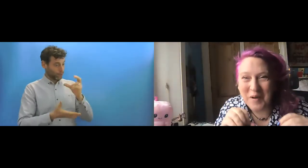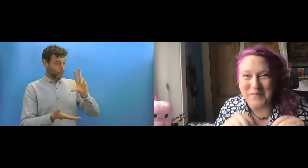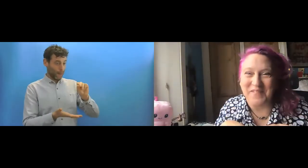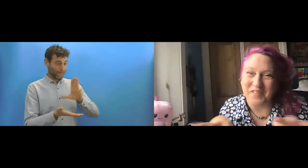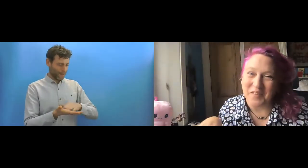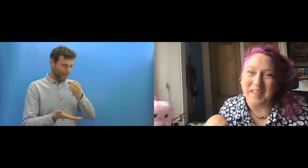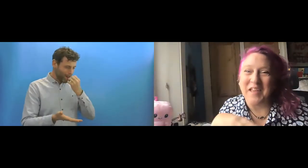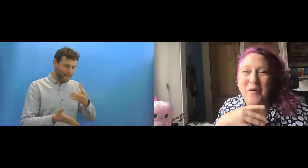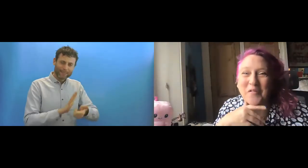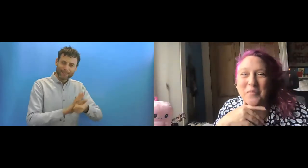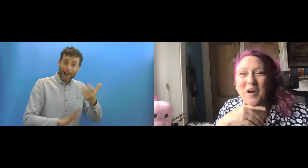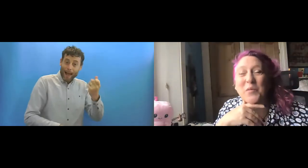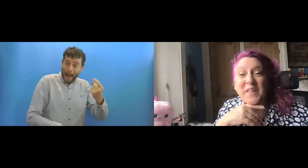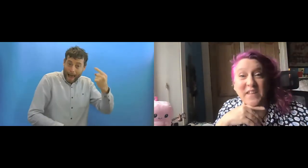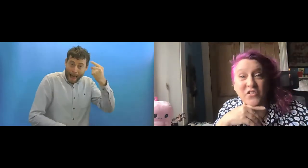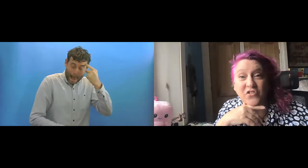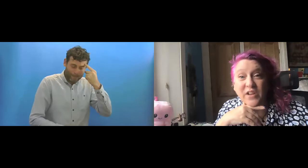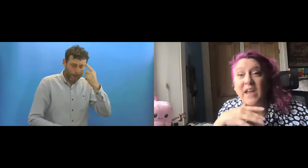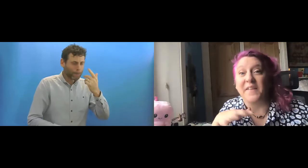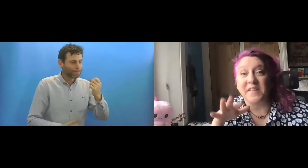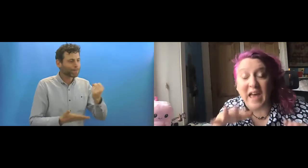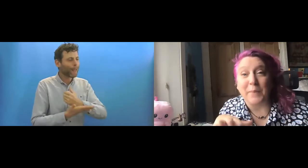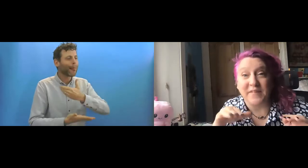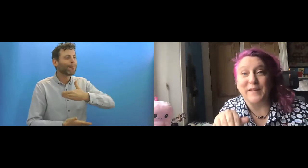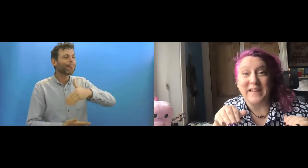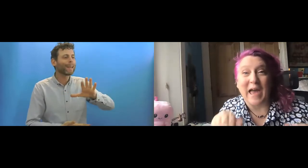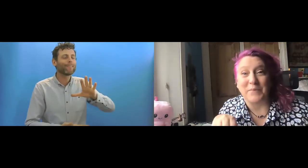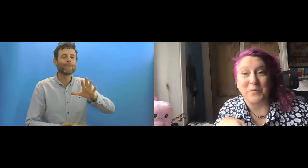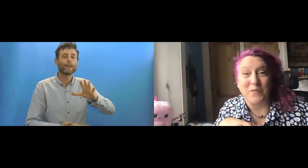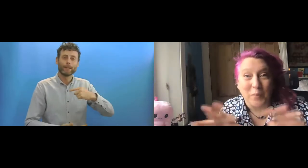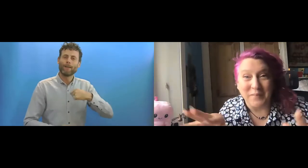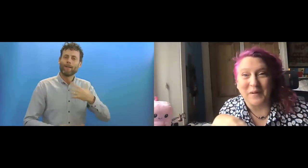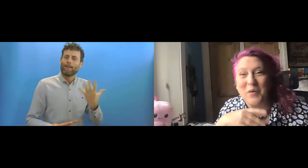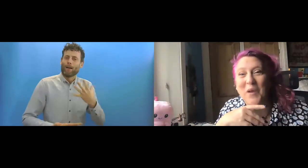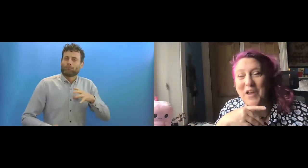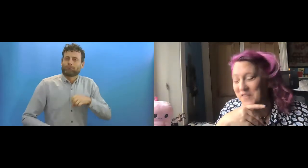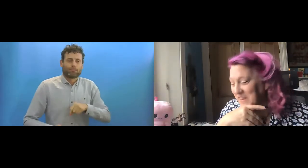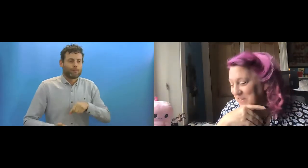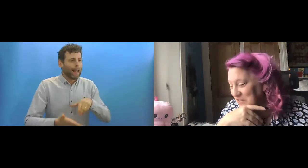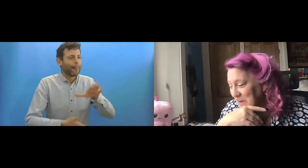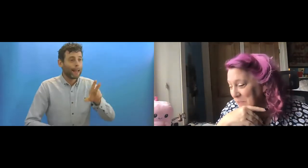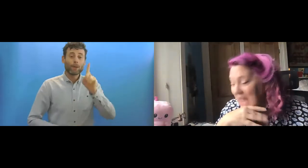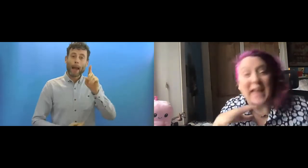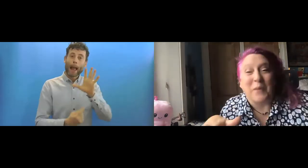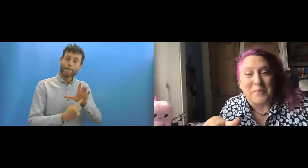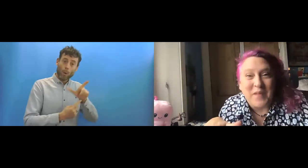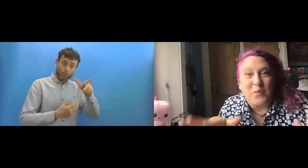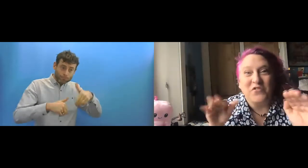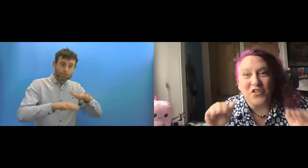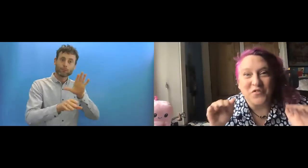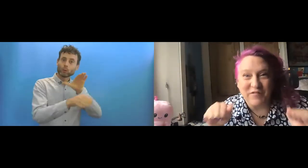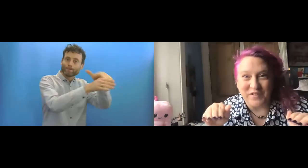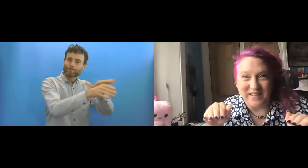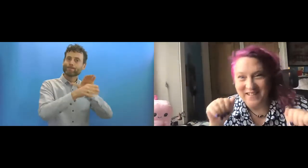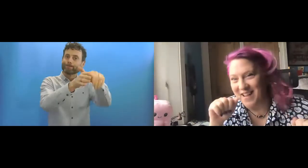whole purpose is that they can go off and work within the industry. And that's absolutely happening. We've got people all over the industry. Anyway, we've